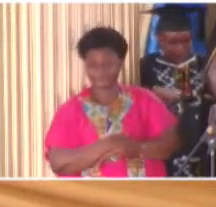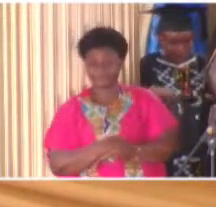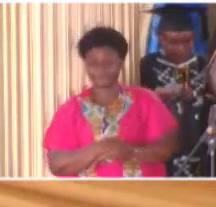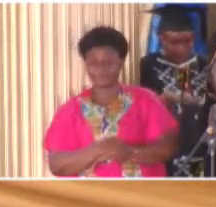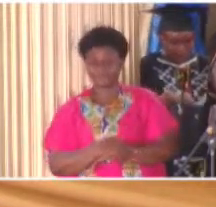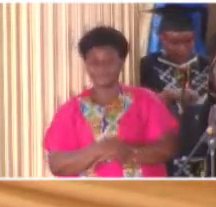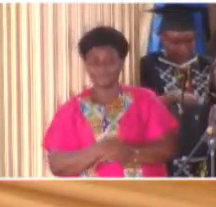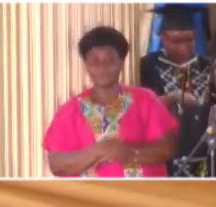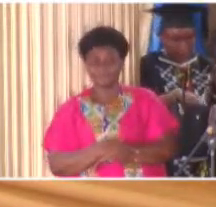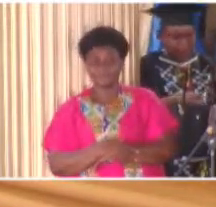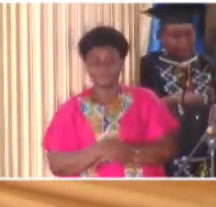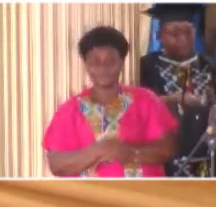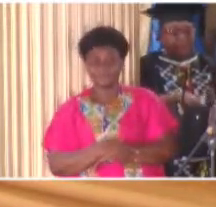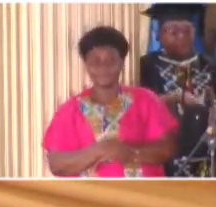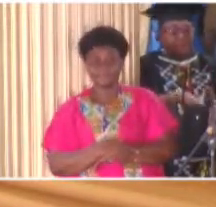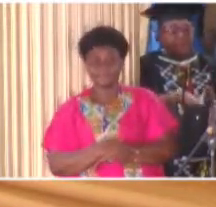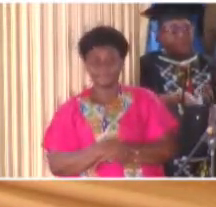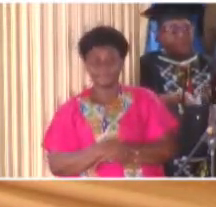All right.